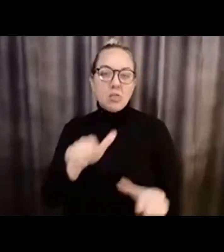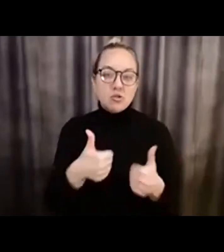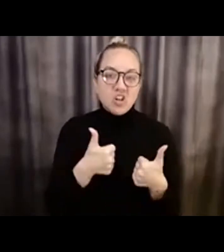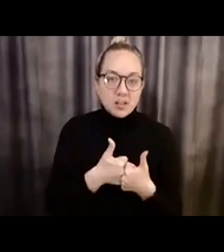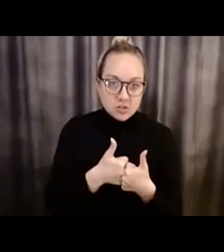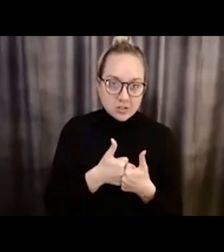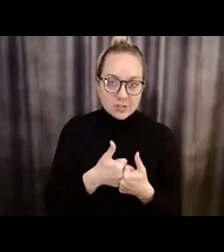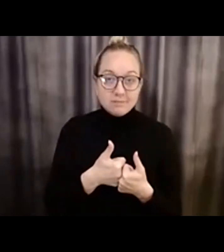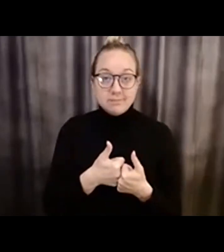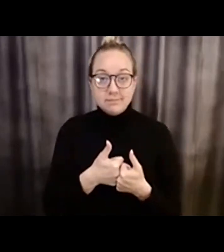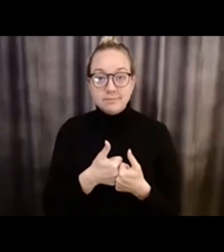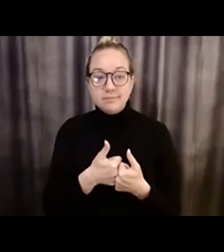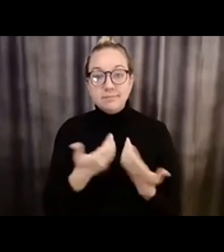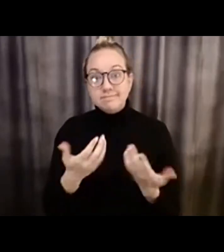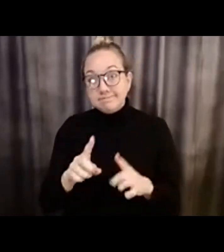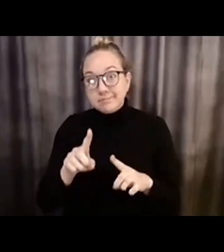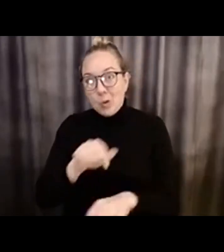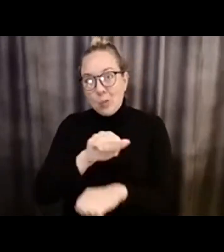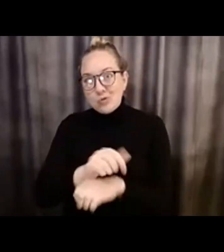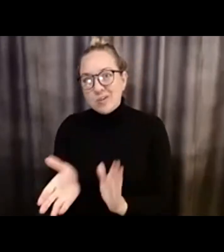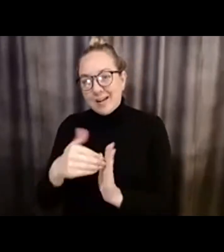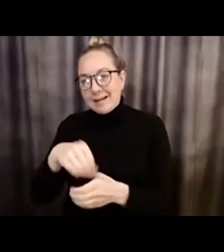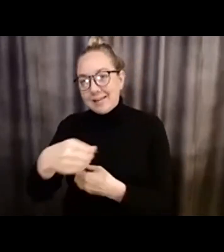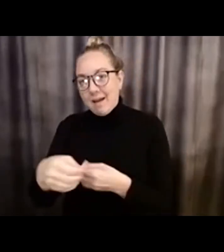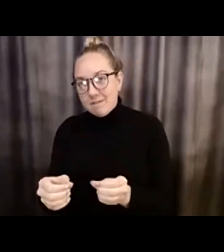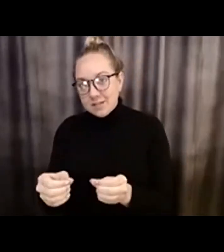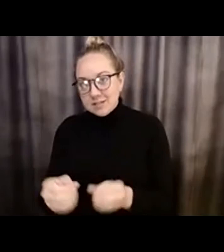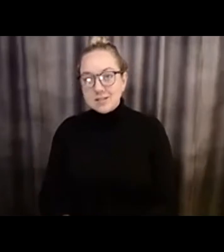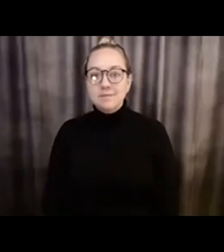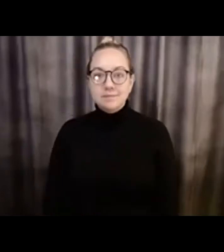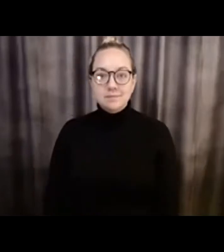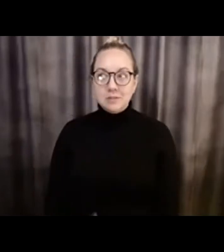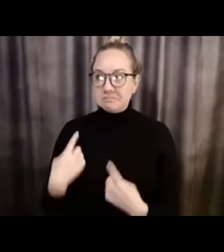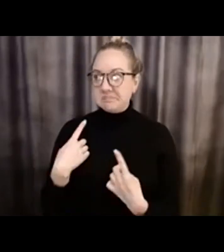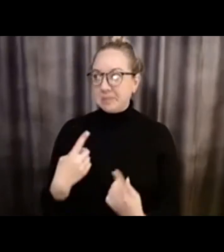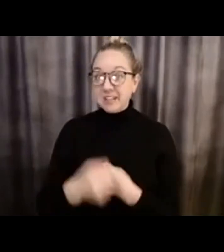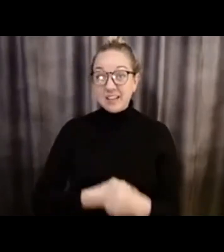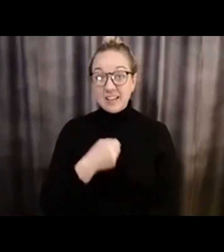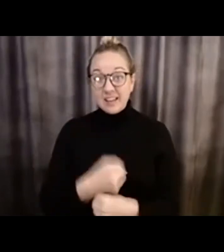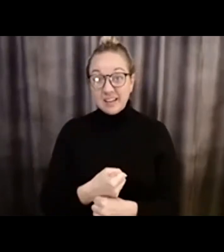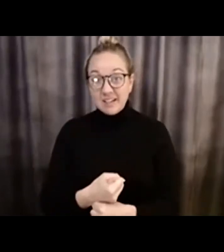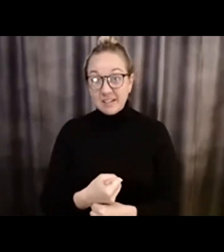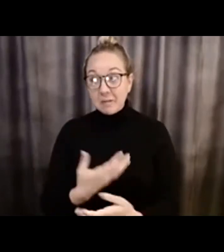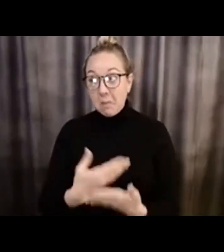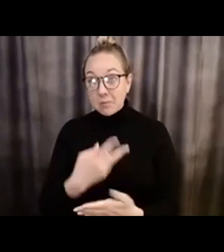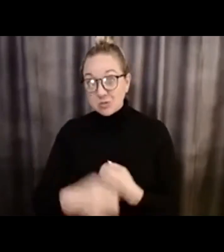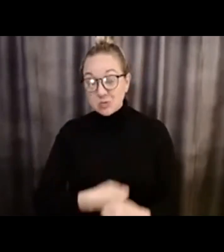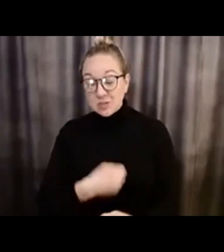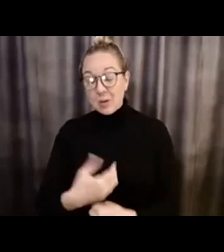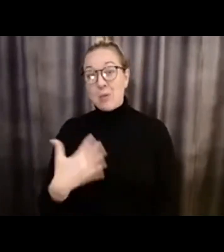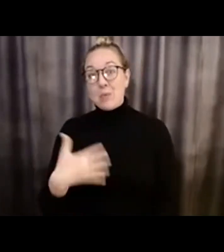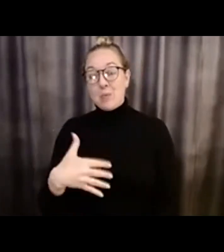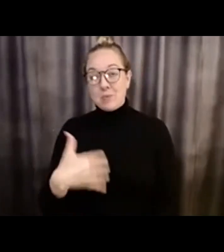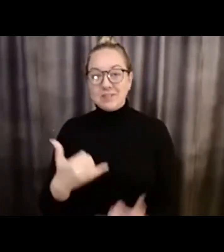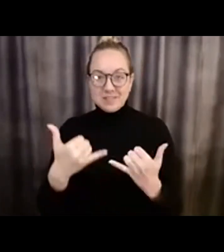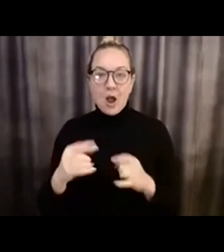the office, often after a year or longer. Today's panel of alumni experts will